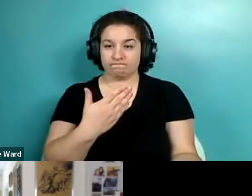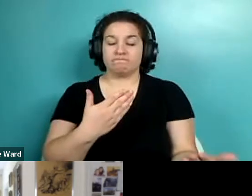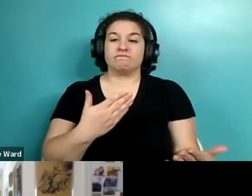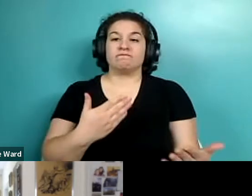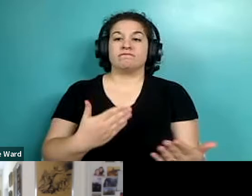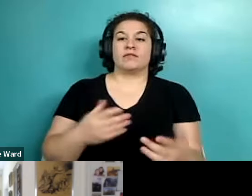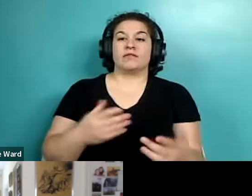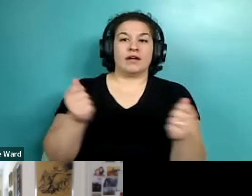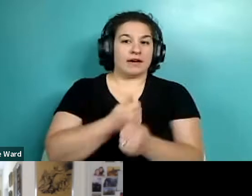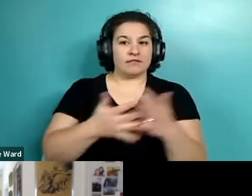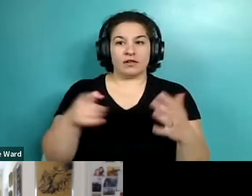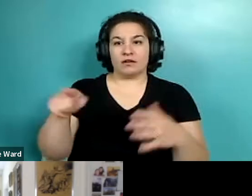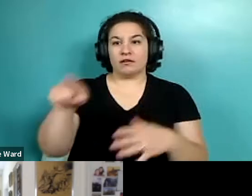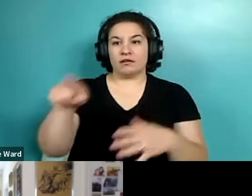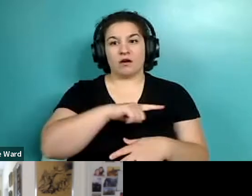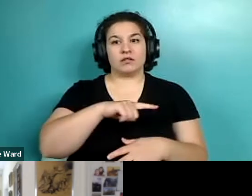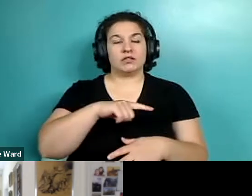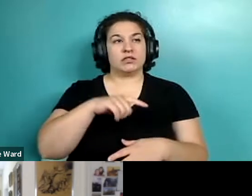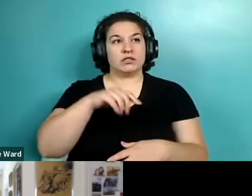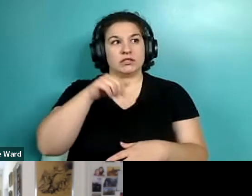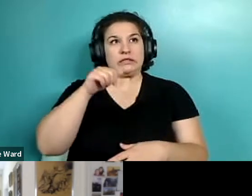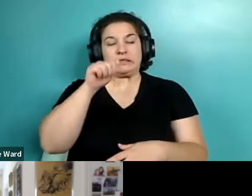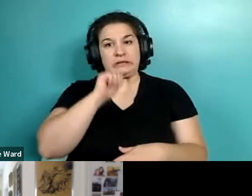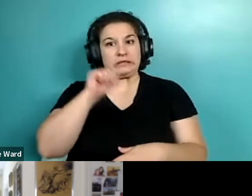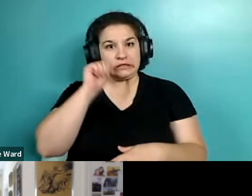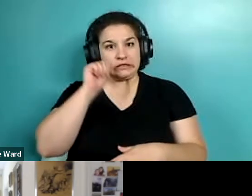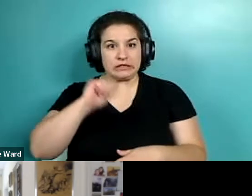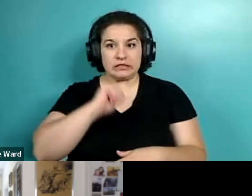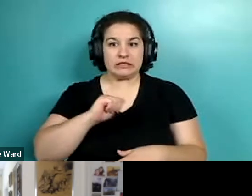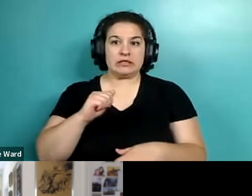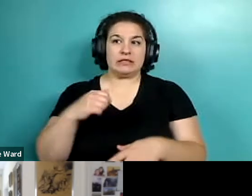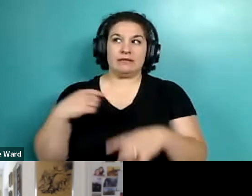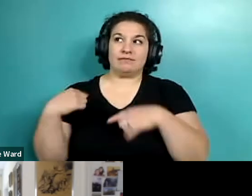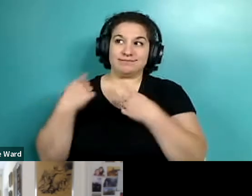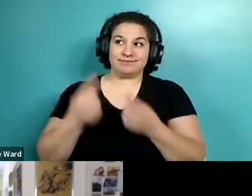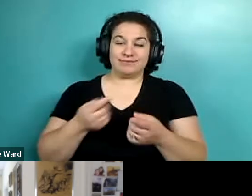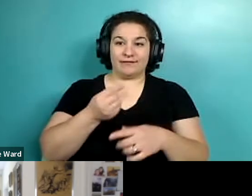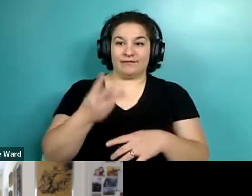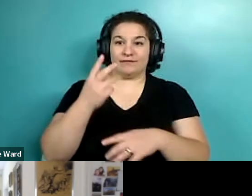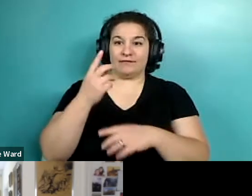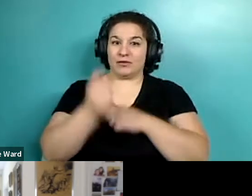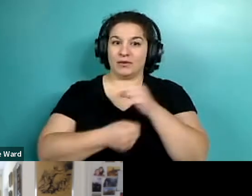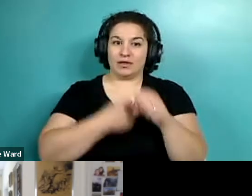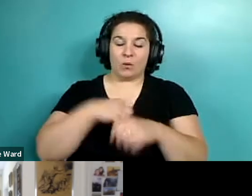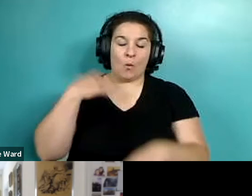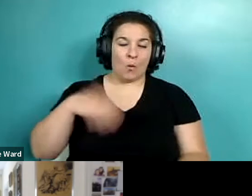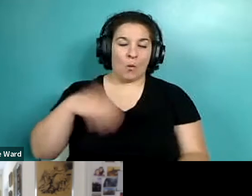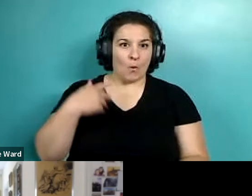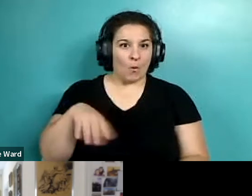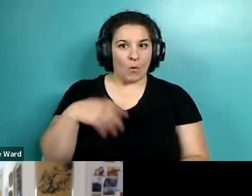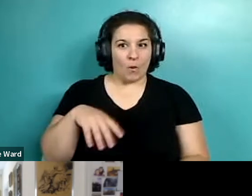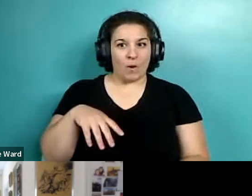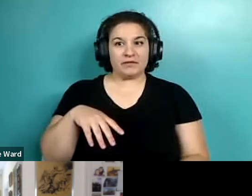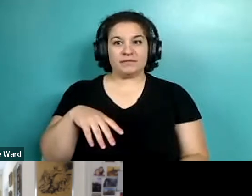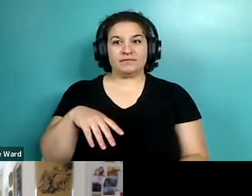you're dealing with, which really over the last couple of years is soup to nuts. Not only